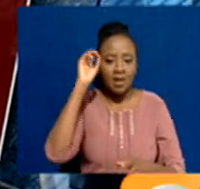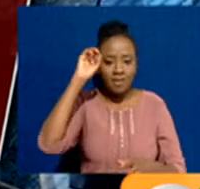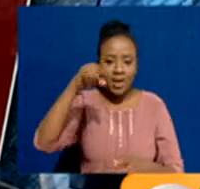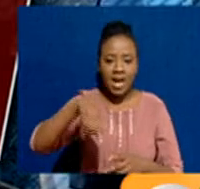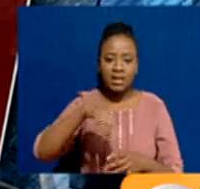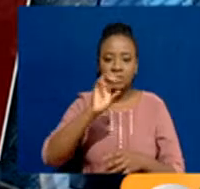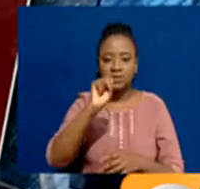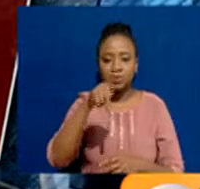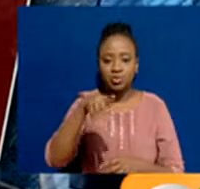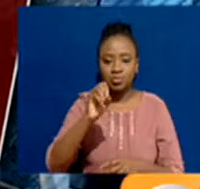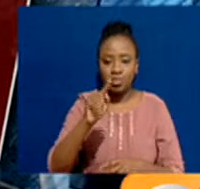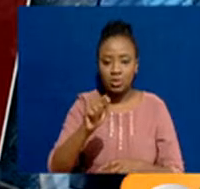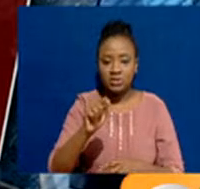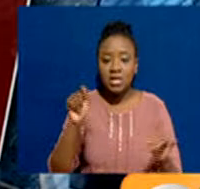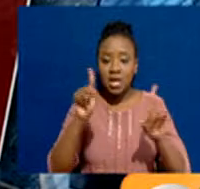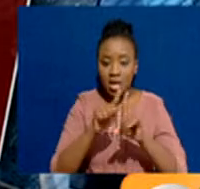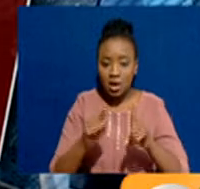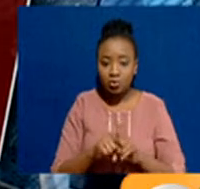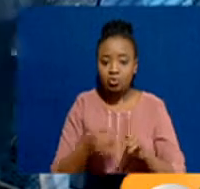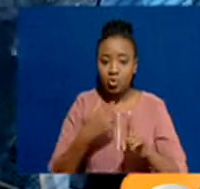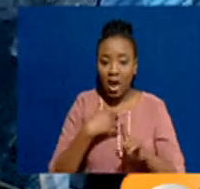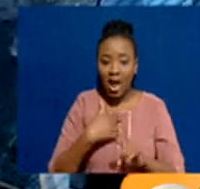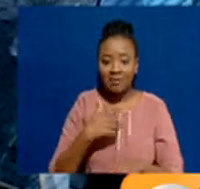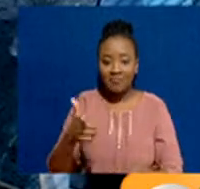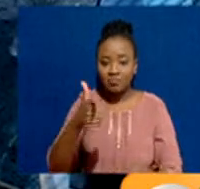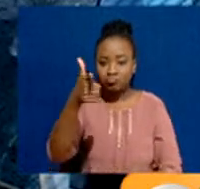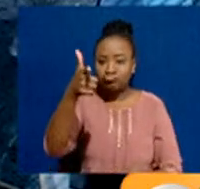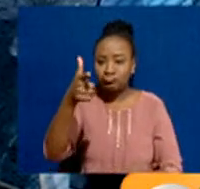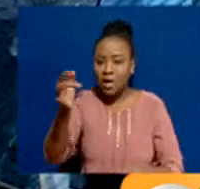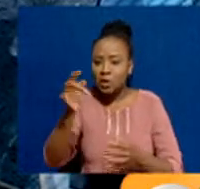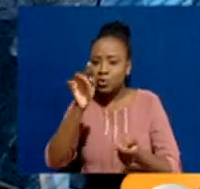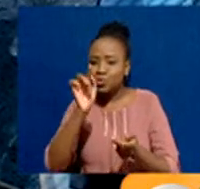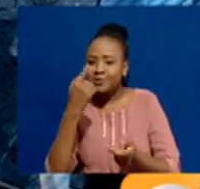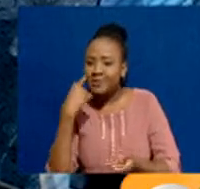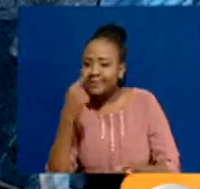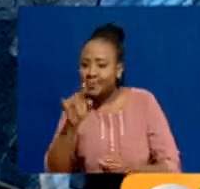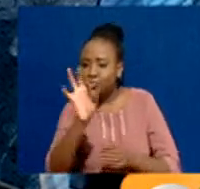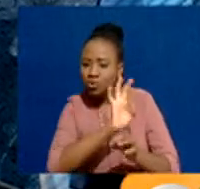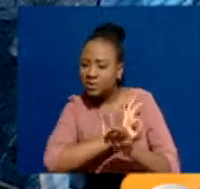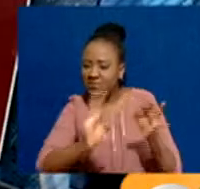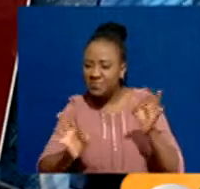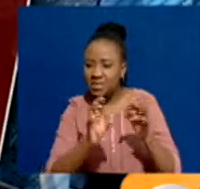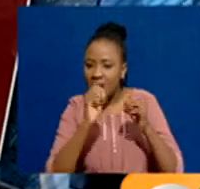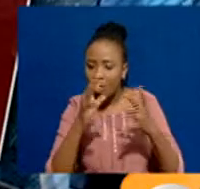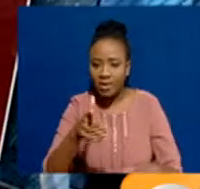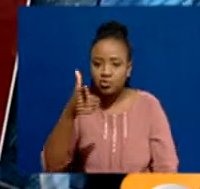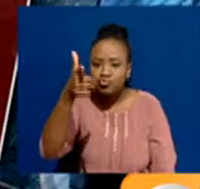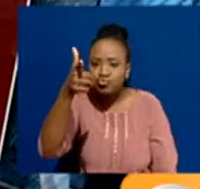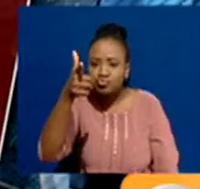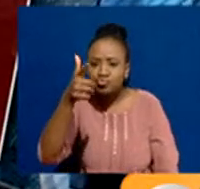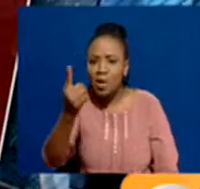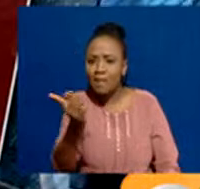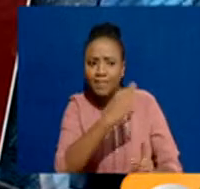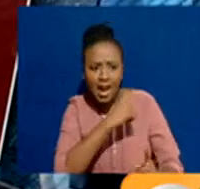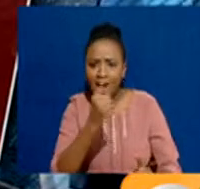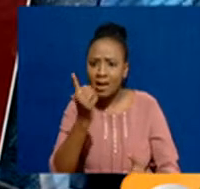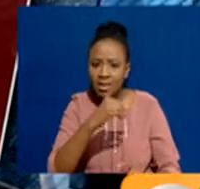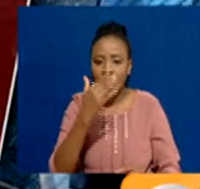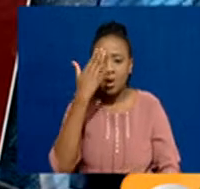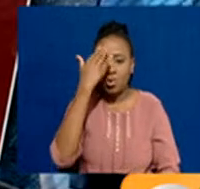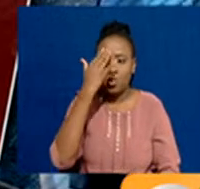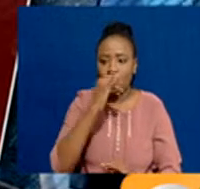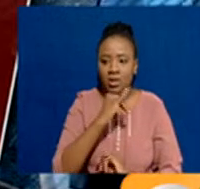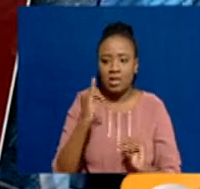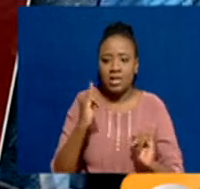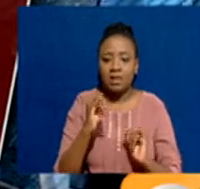the upcoming pilot phase. Now, the retesting of public service vehicles and commercial service vehicle